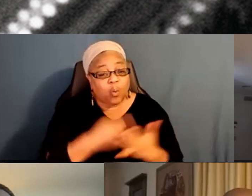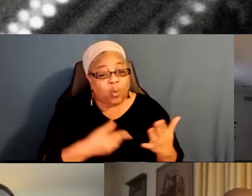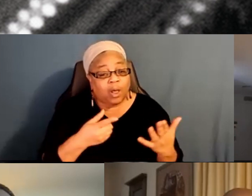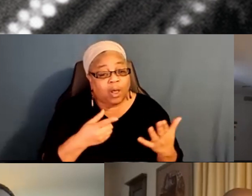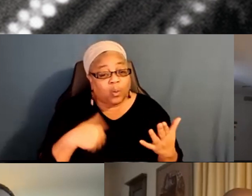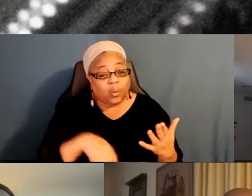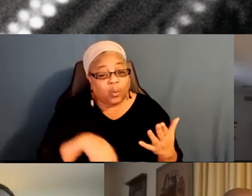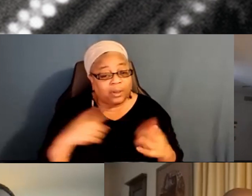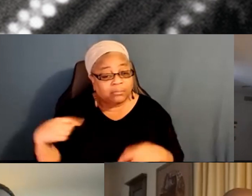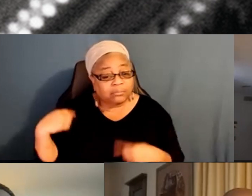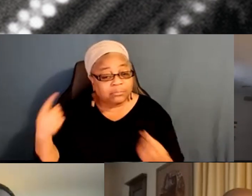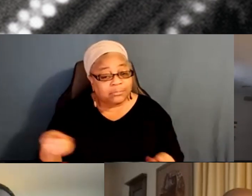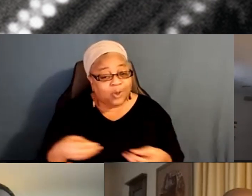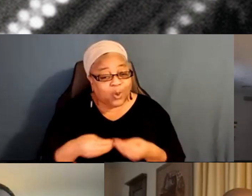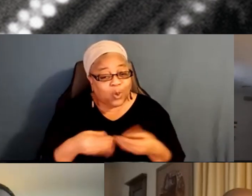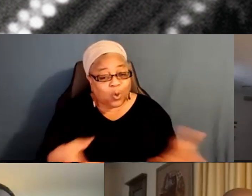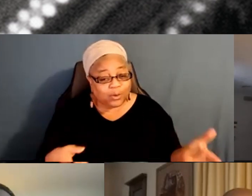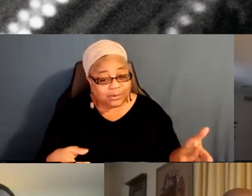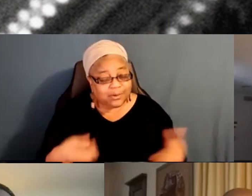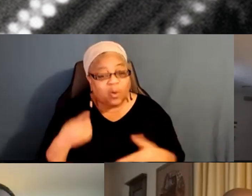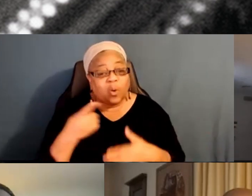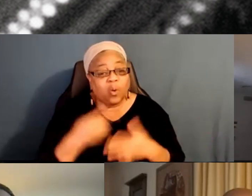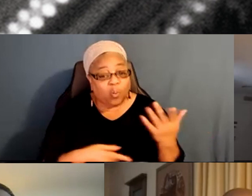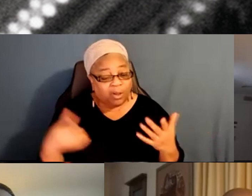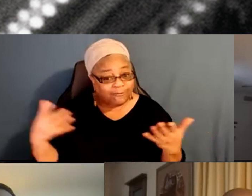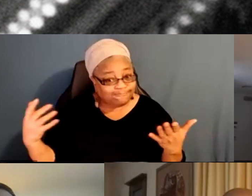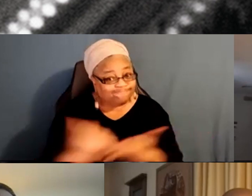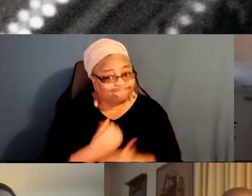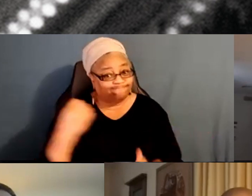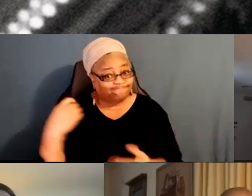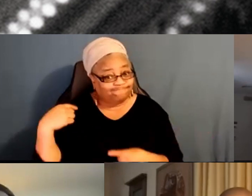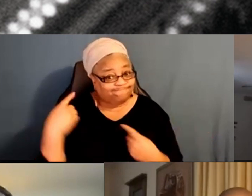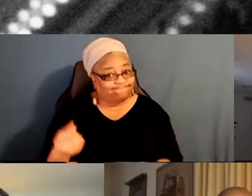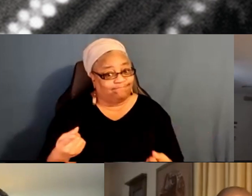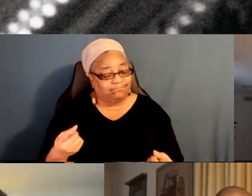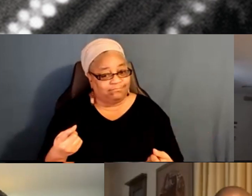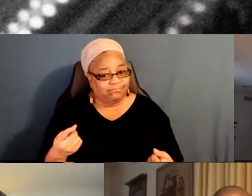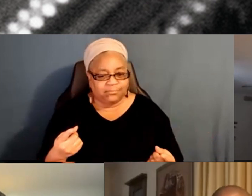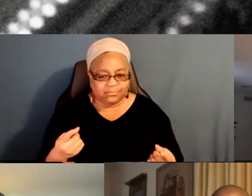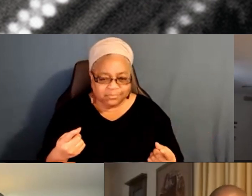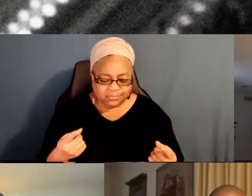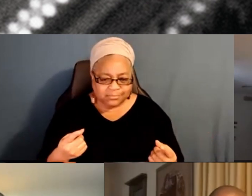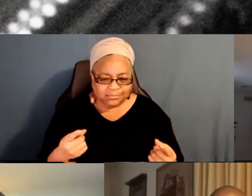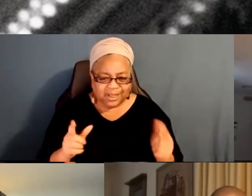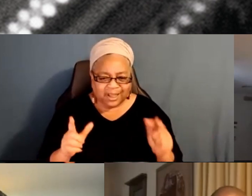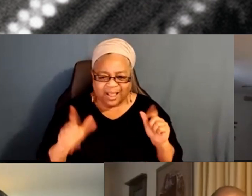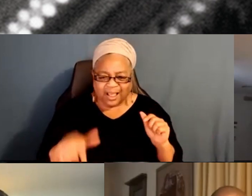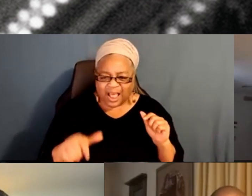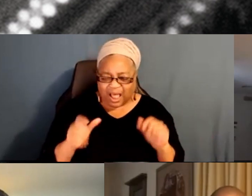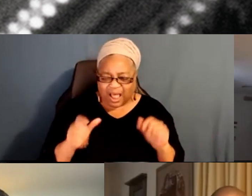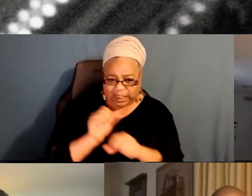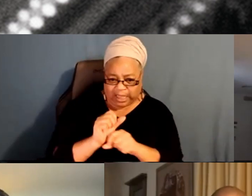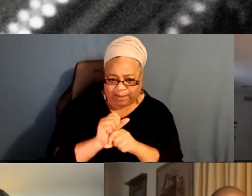what has been taken away from us. And that the labor of that is not the labor